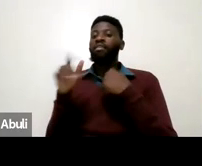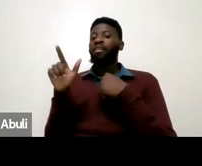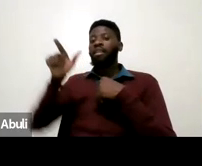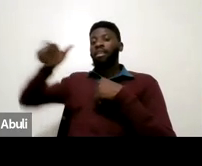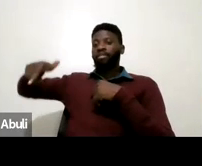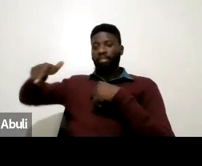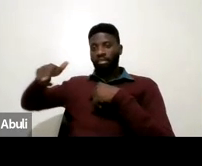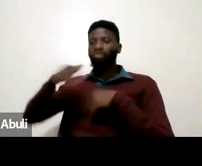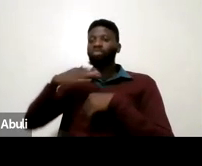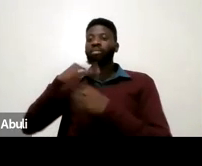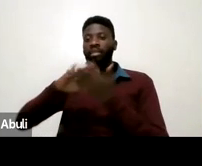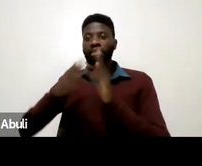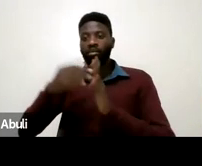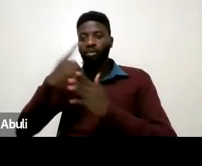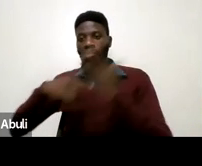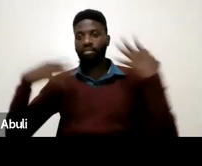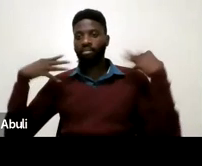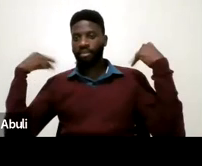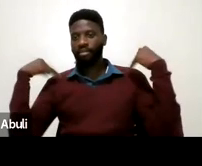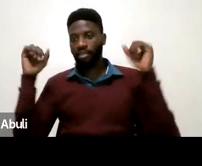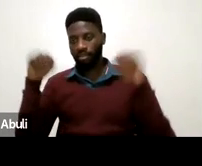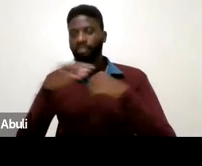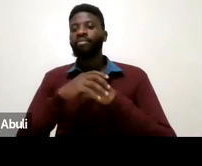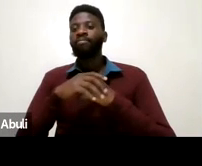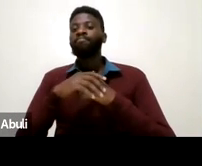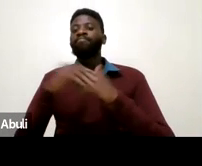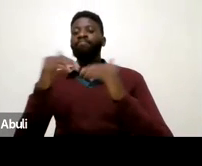be. Then from there, what you want to have.